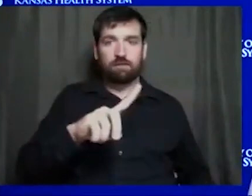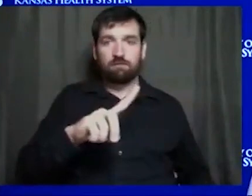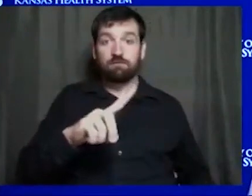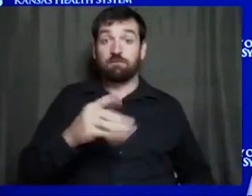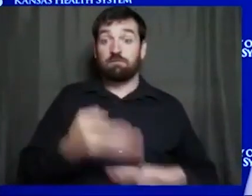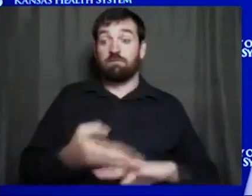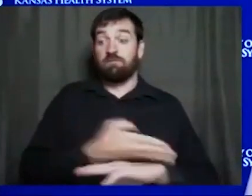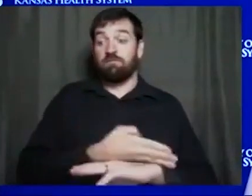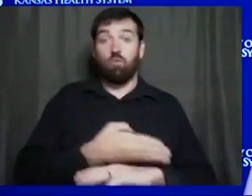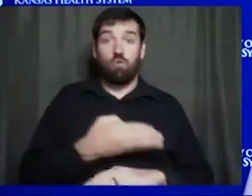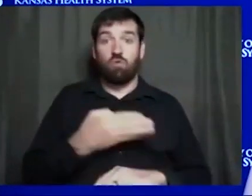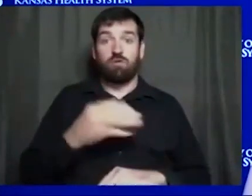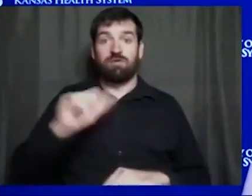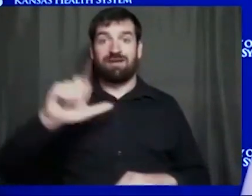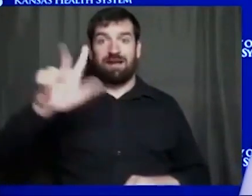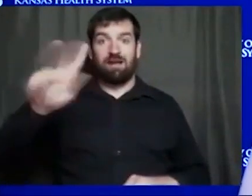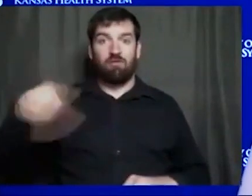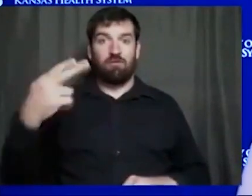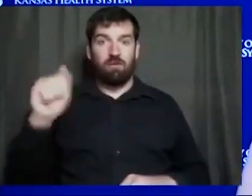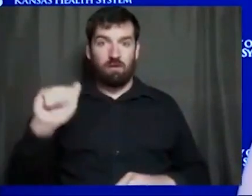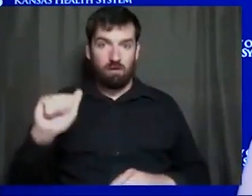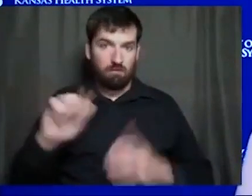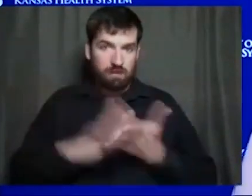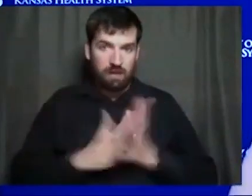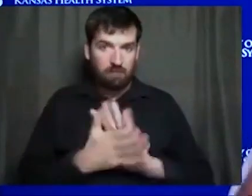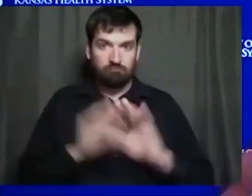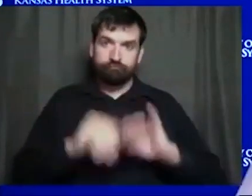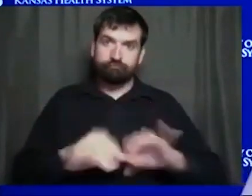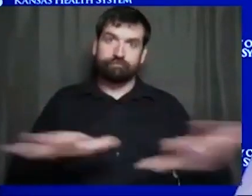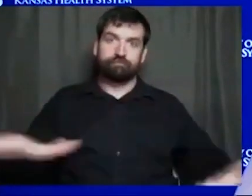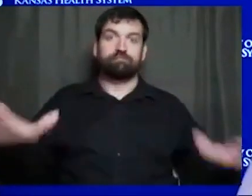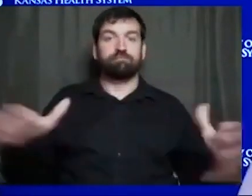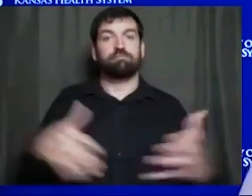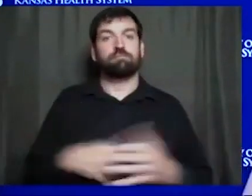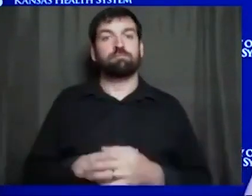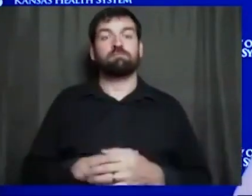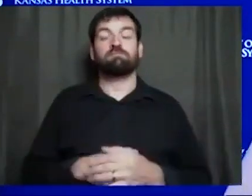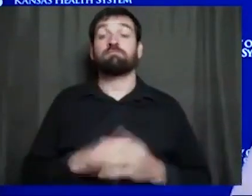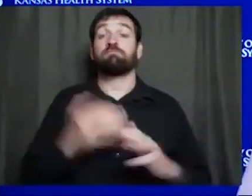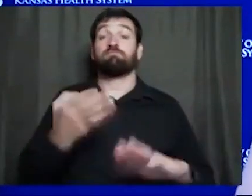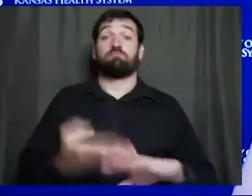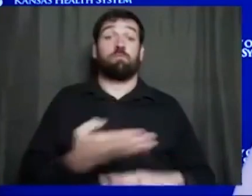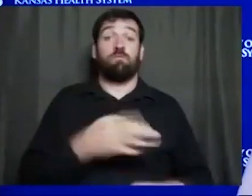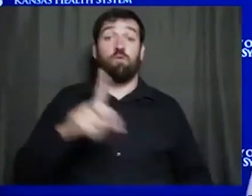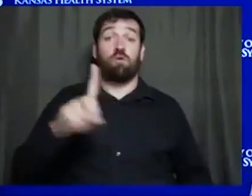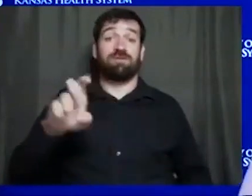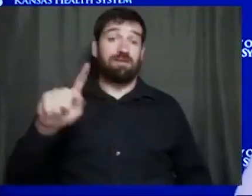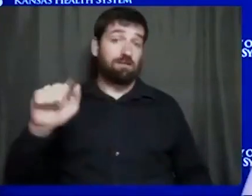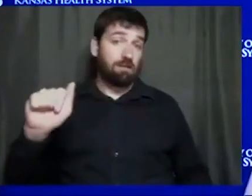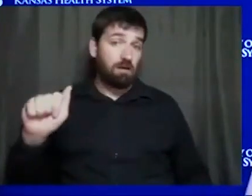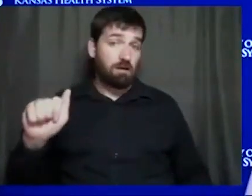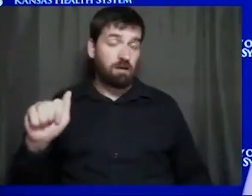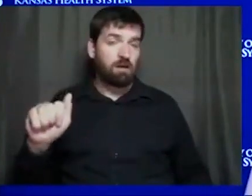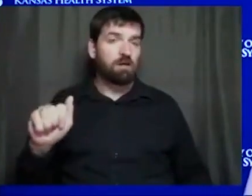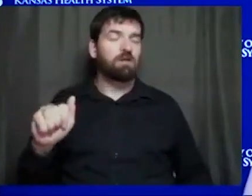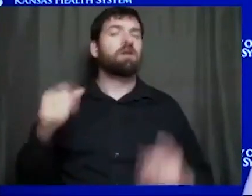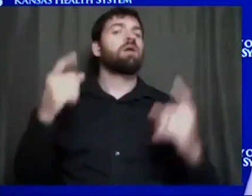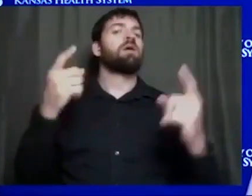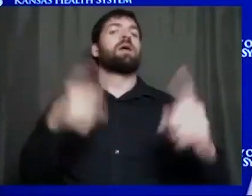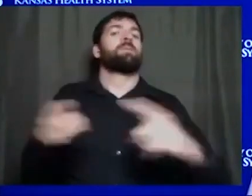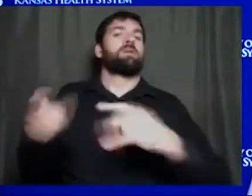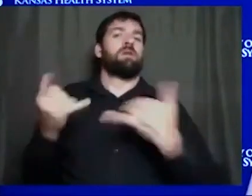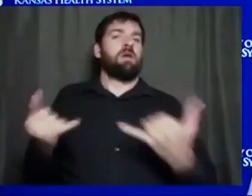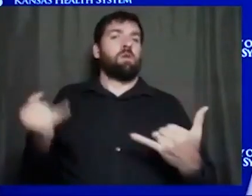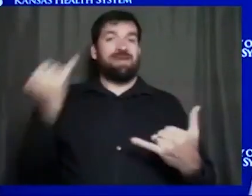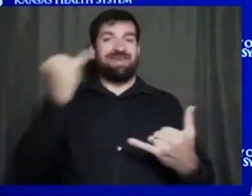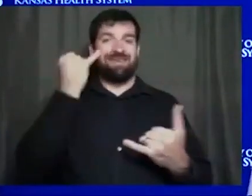Alpha became very predominant, before Delta has become predominant. What has happened now if you get reinfected,